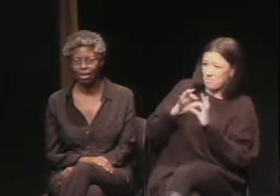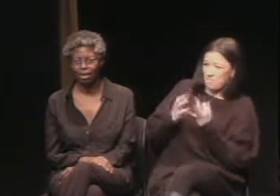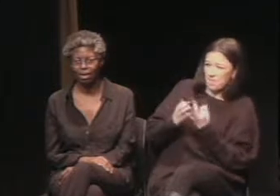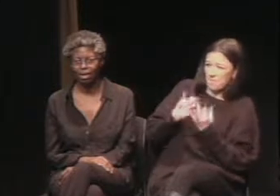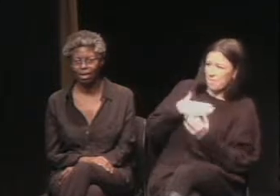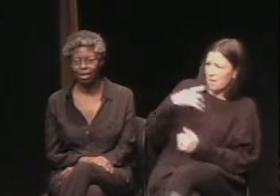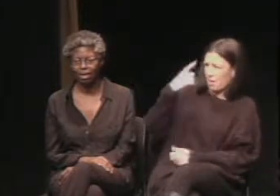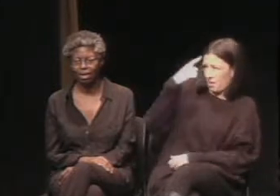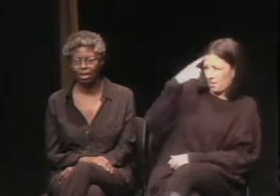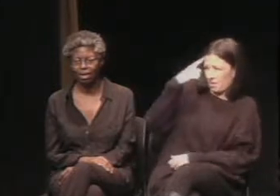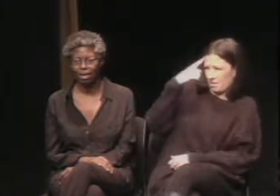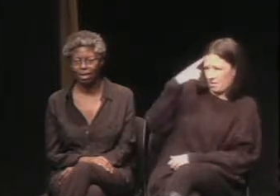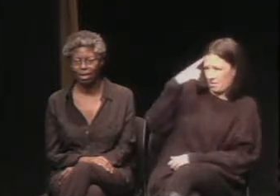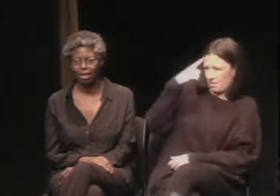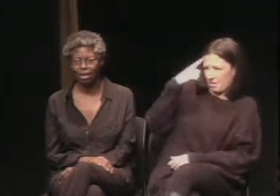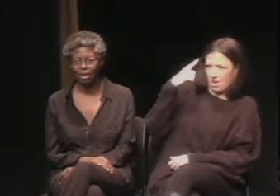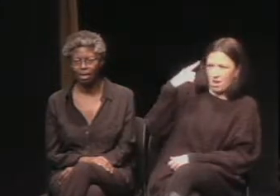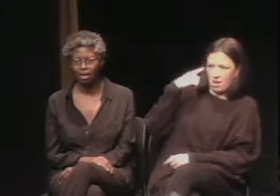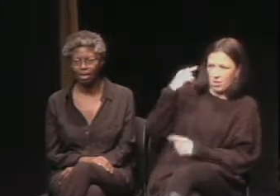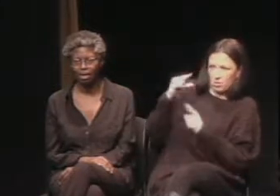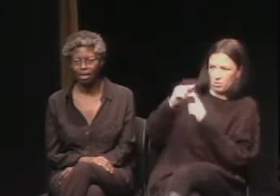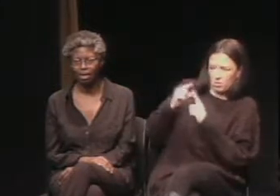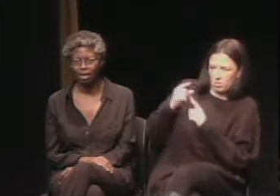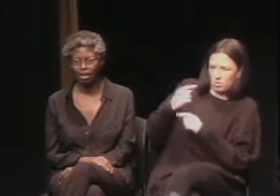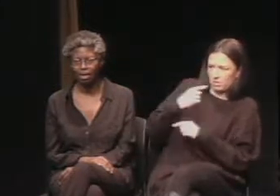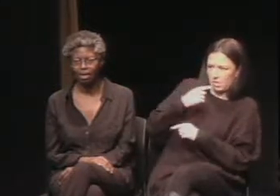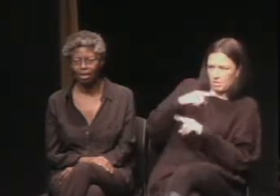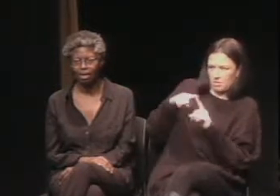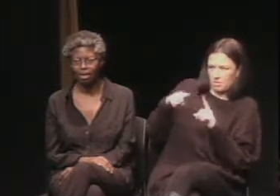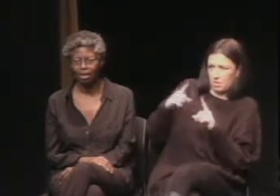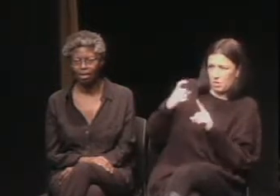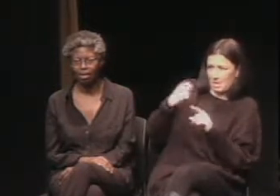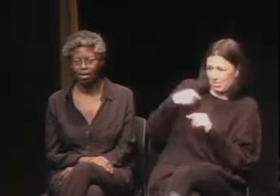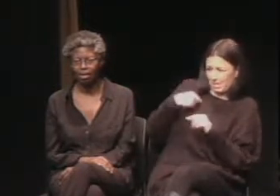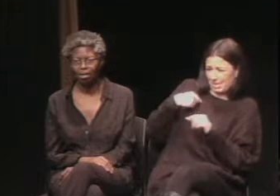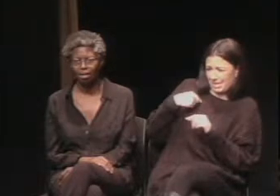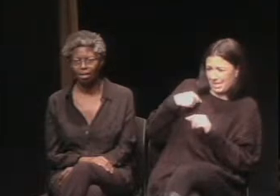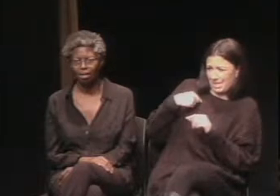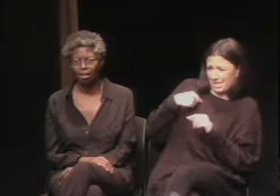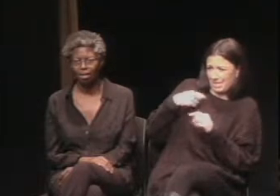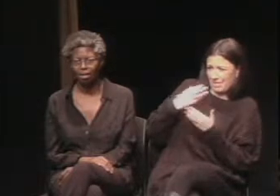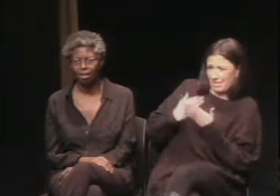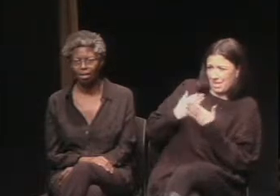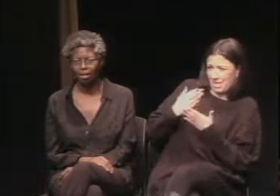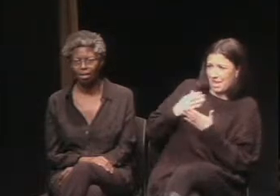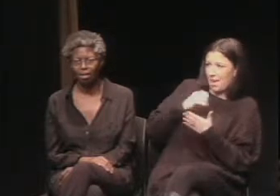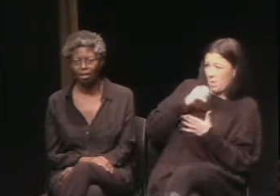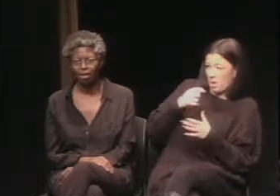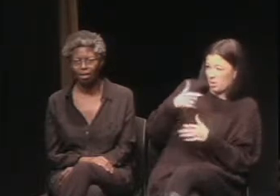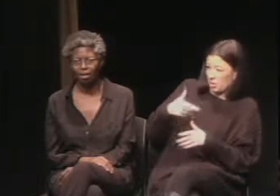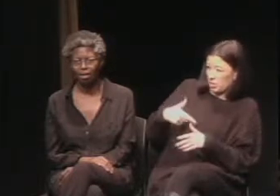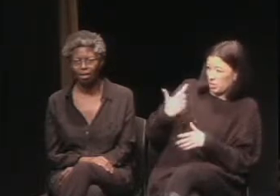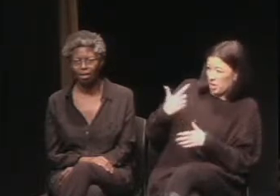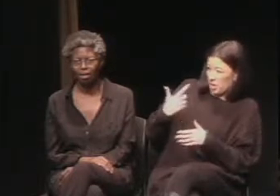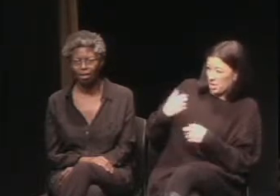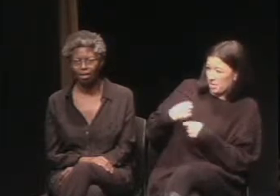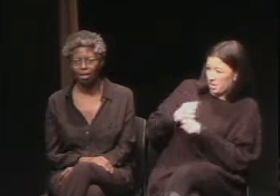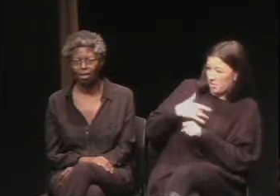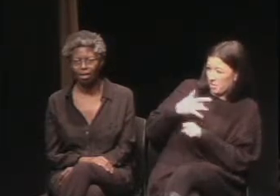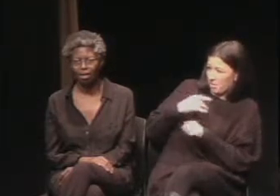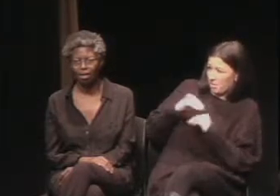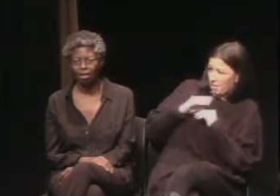thought was, I heard the words you just said, but you're asking me, the fact that I wasn't shot should make me